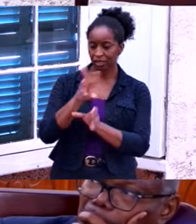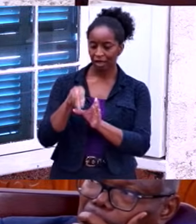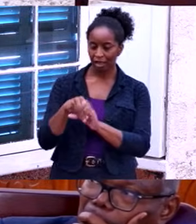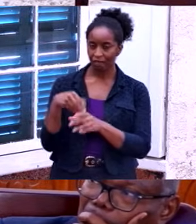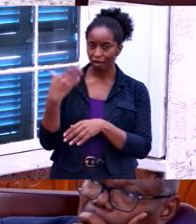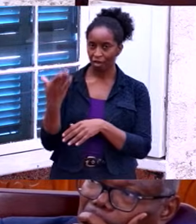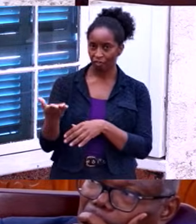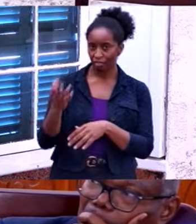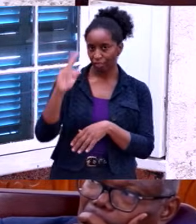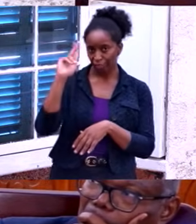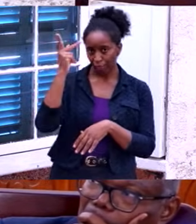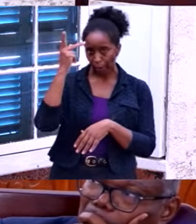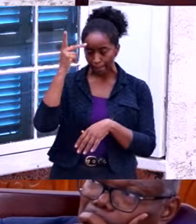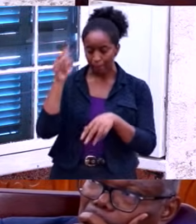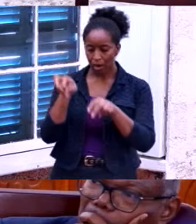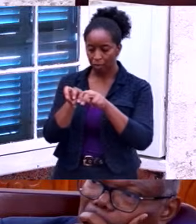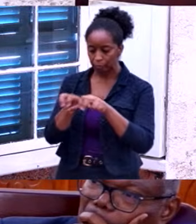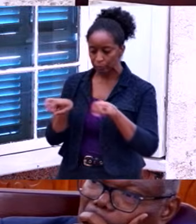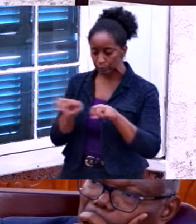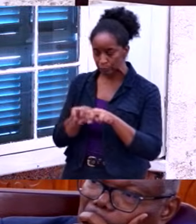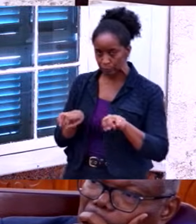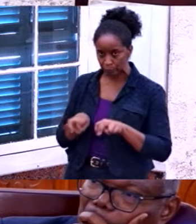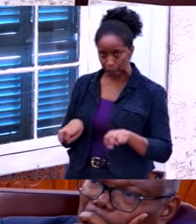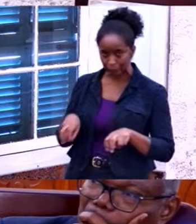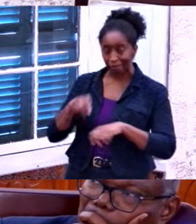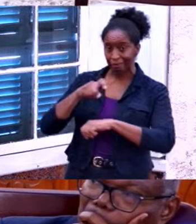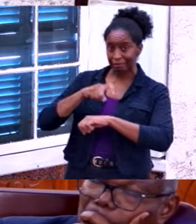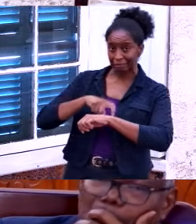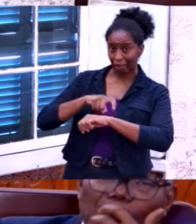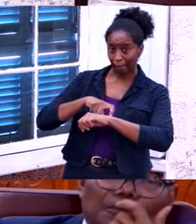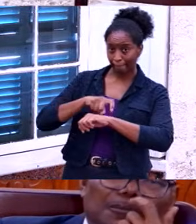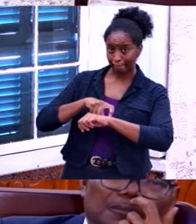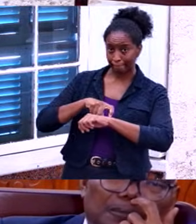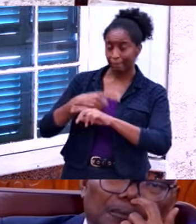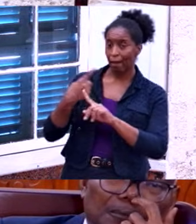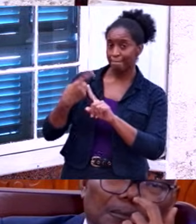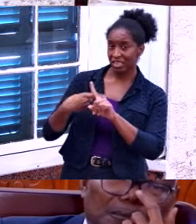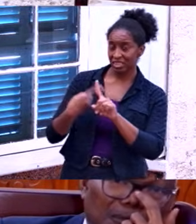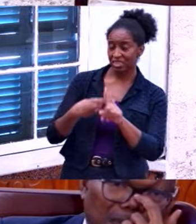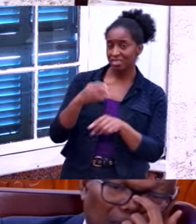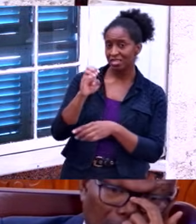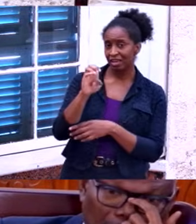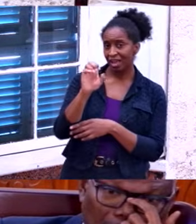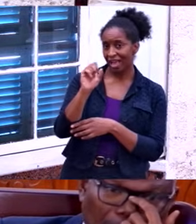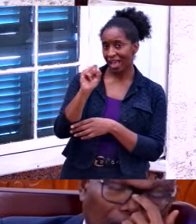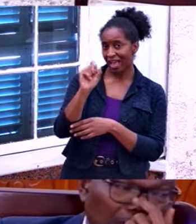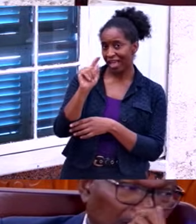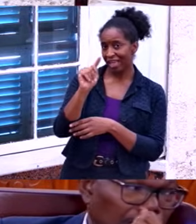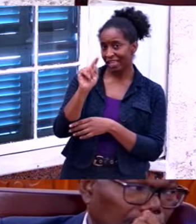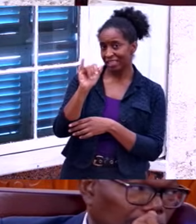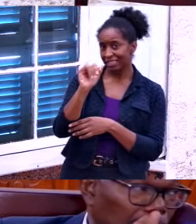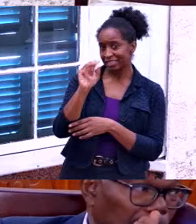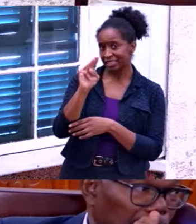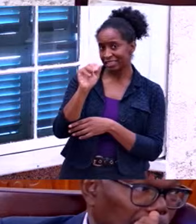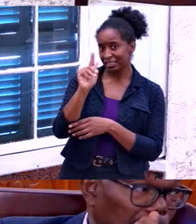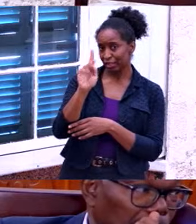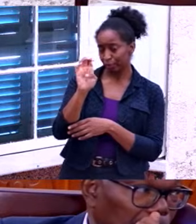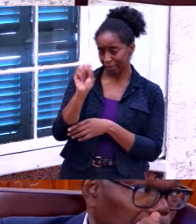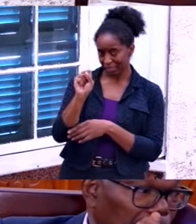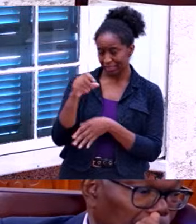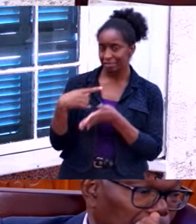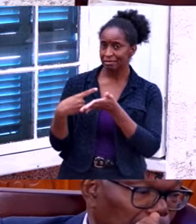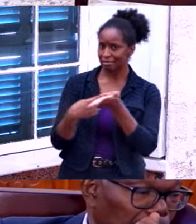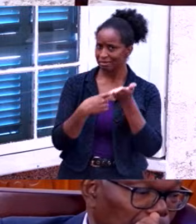so that we can hear from the entire cabinet what the issues are and hear